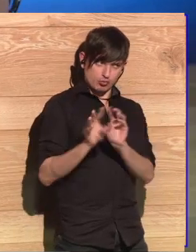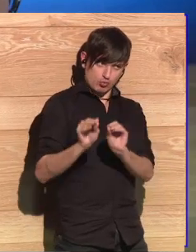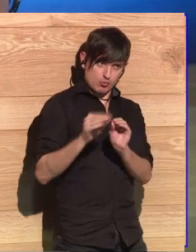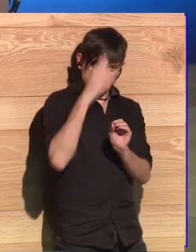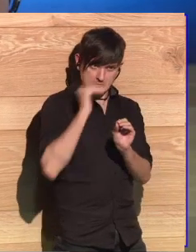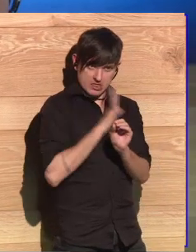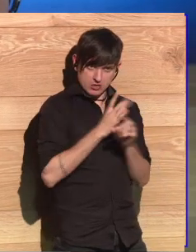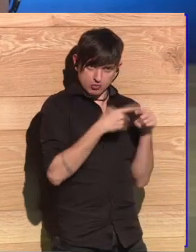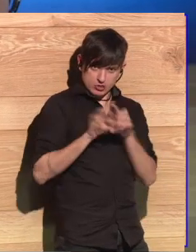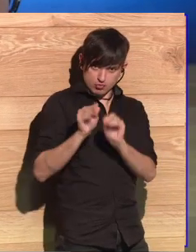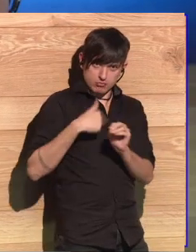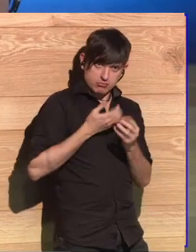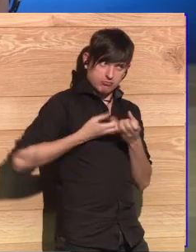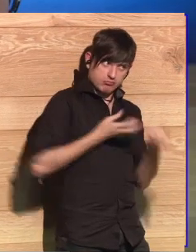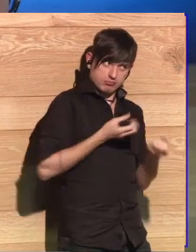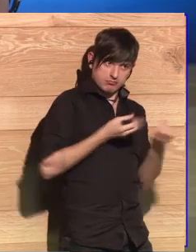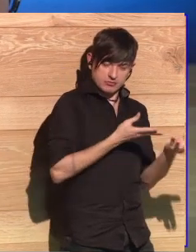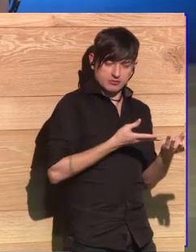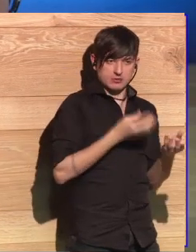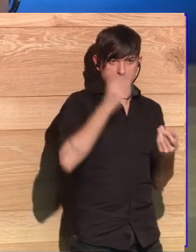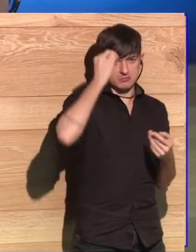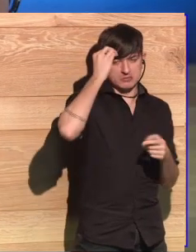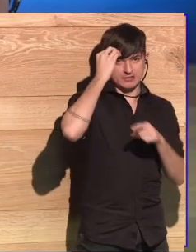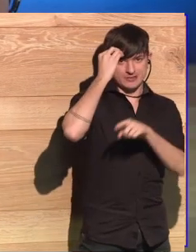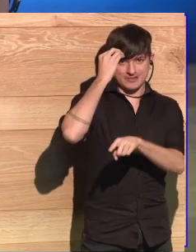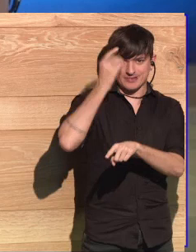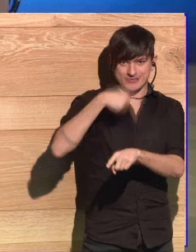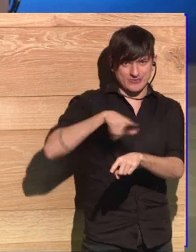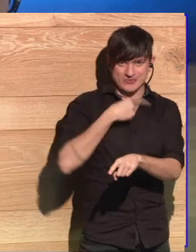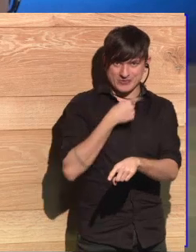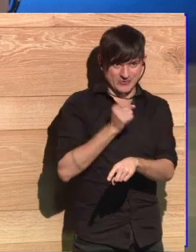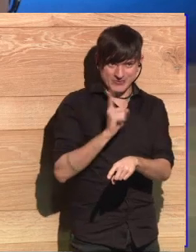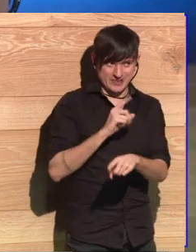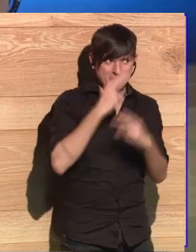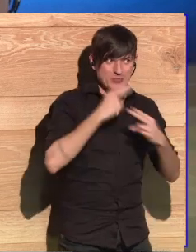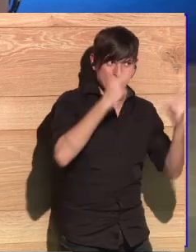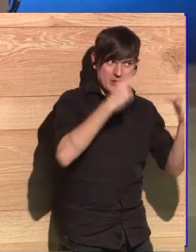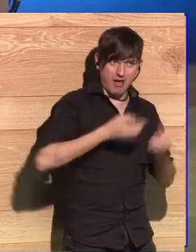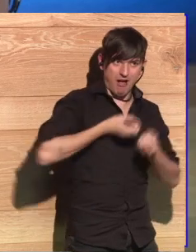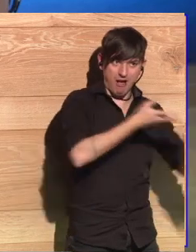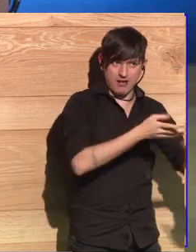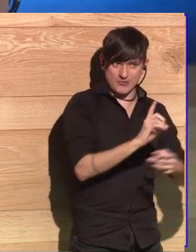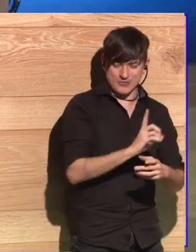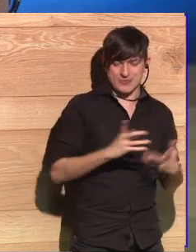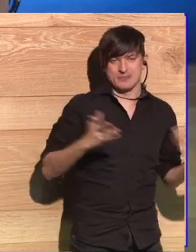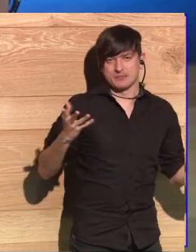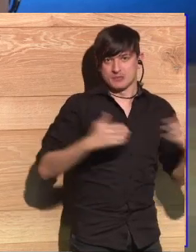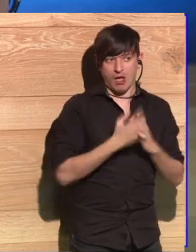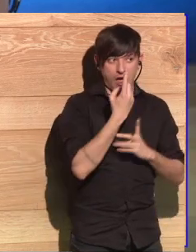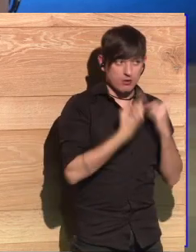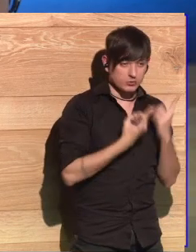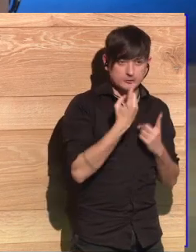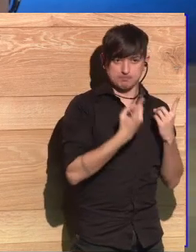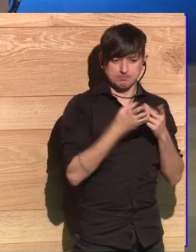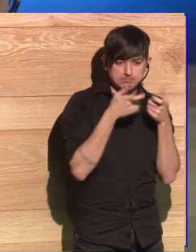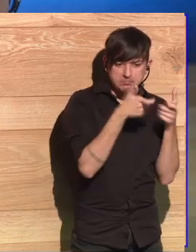liked to be out in public, but they were key parts of my life that influenced me later in life. I think what really freed